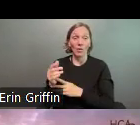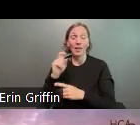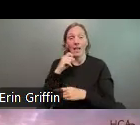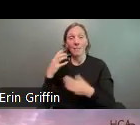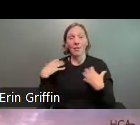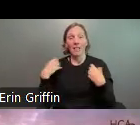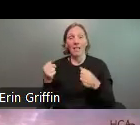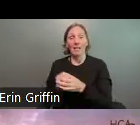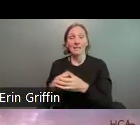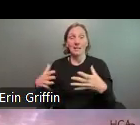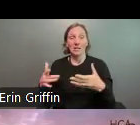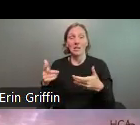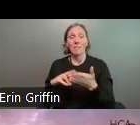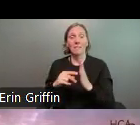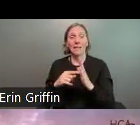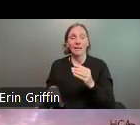wait list for an open spot.